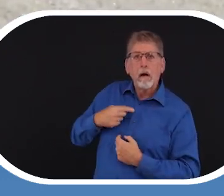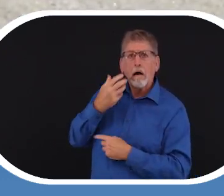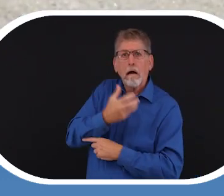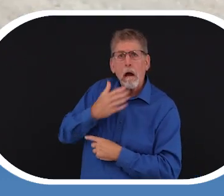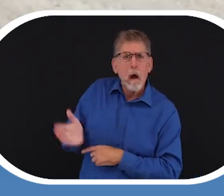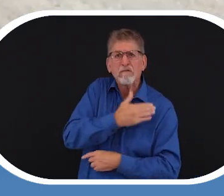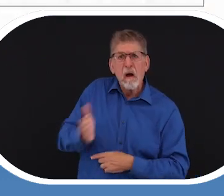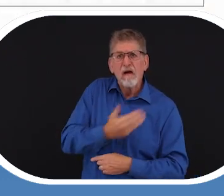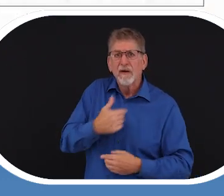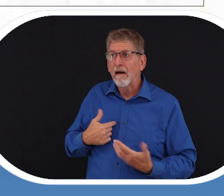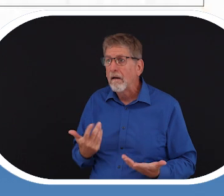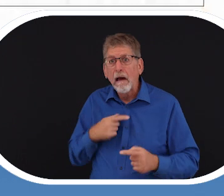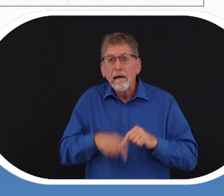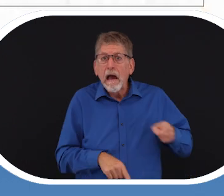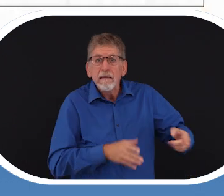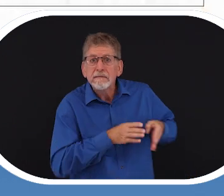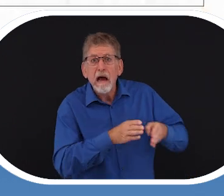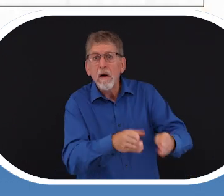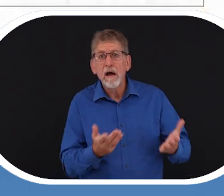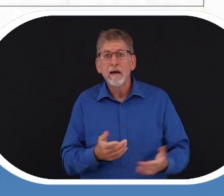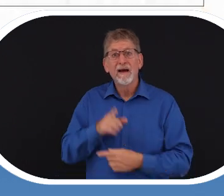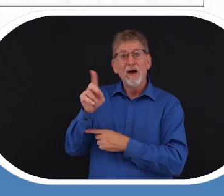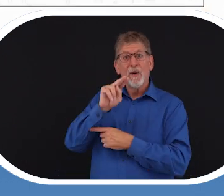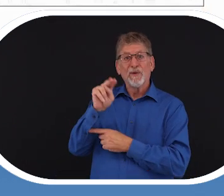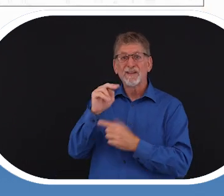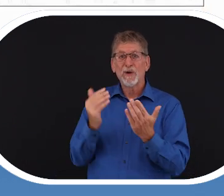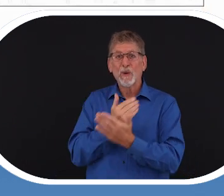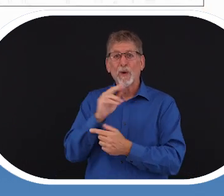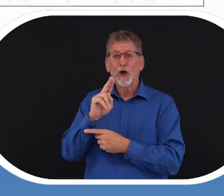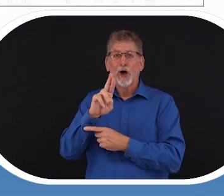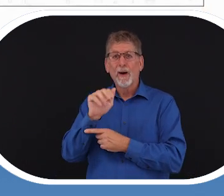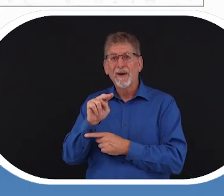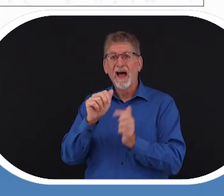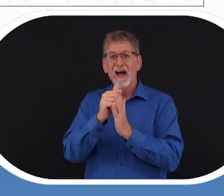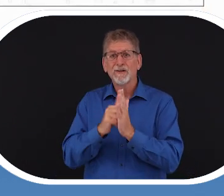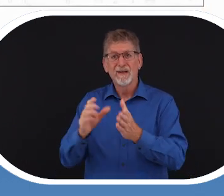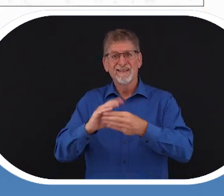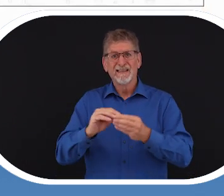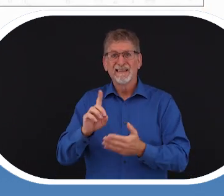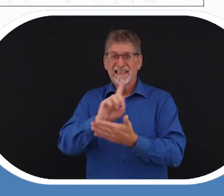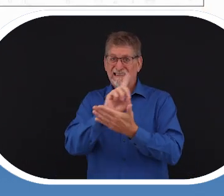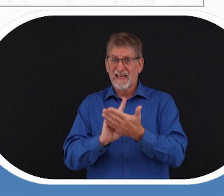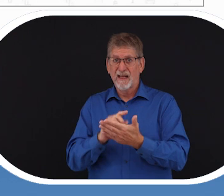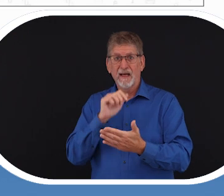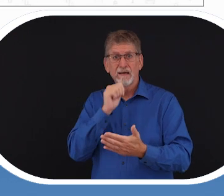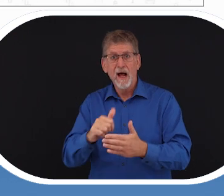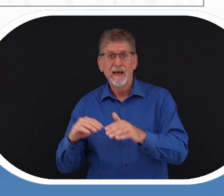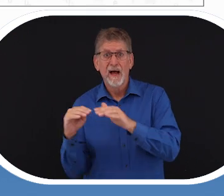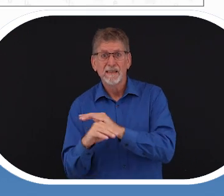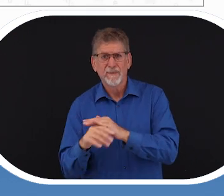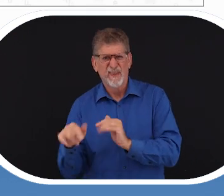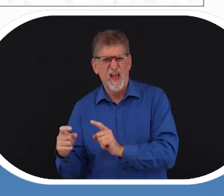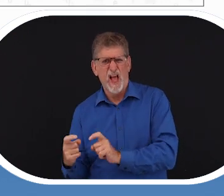the sidewalk. As the UN's New Urban Agenda states, this designed inaccessibility contributes to and